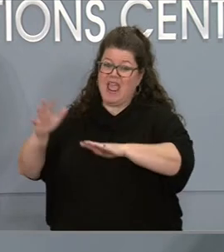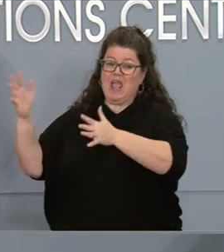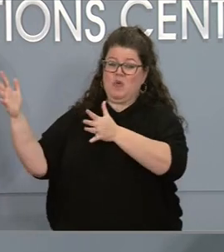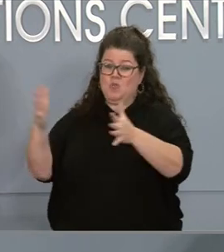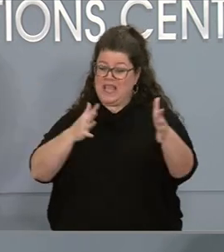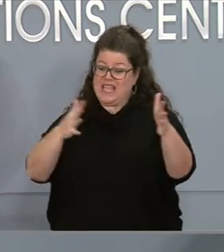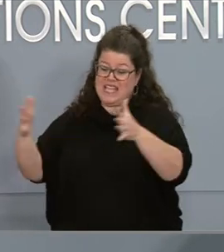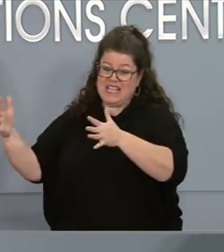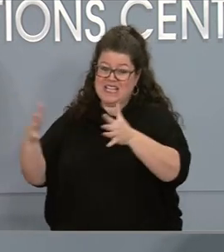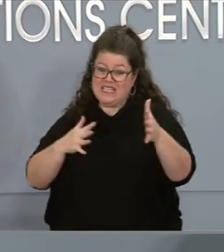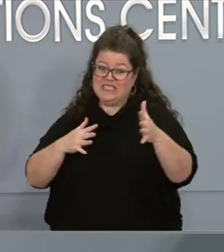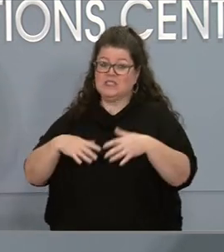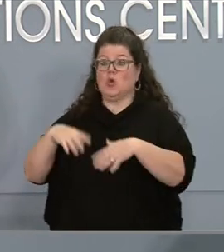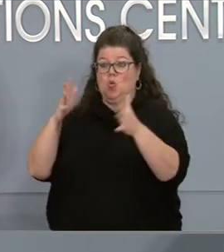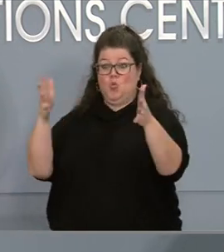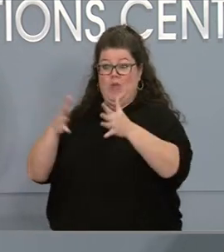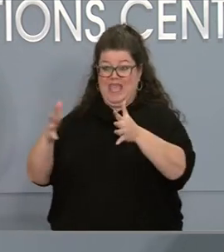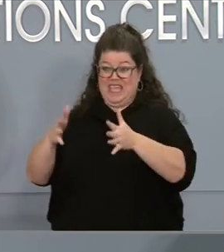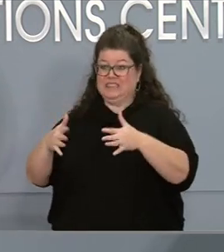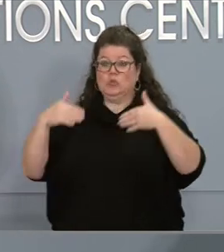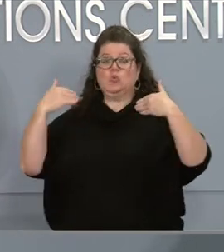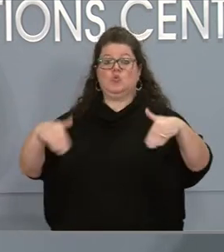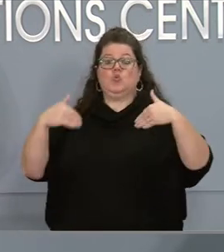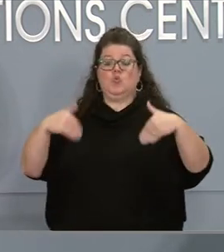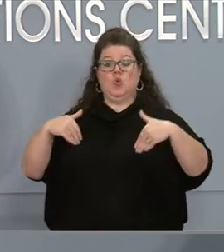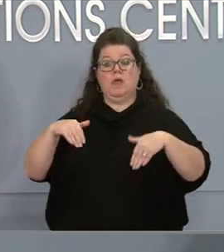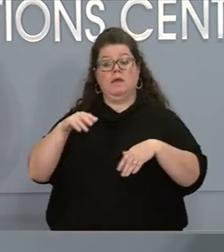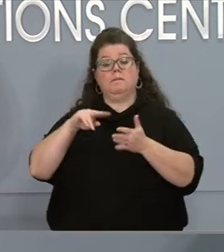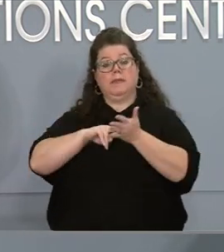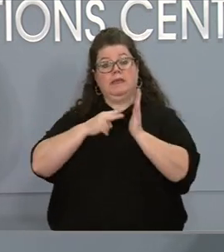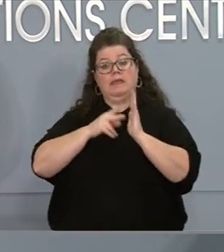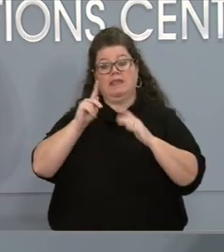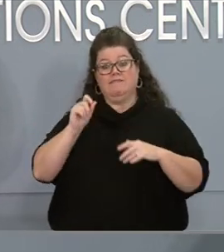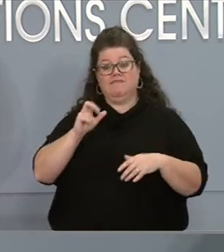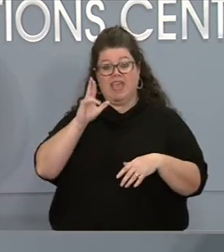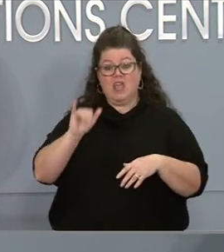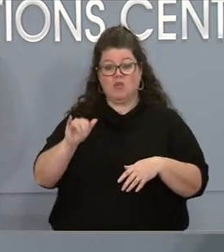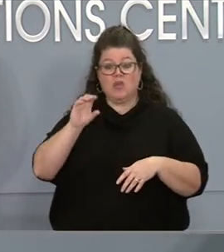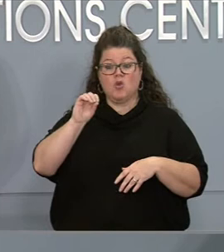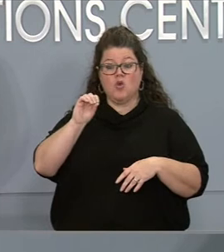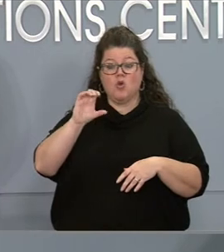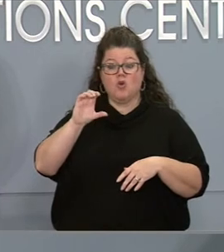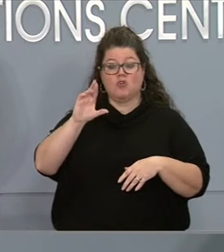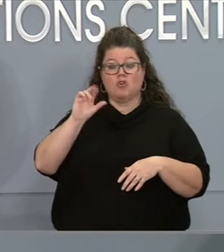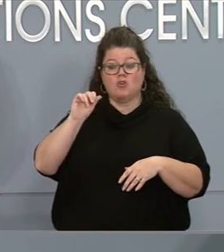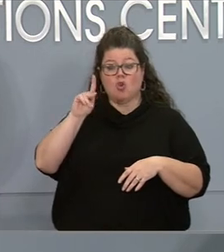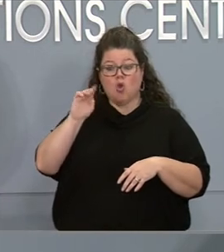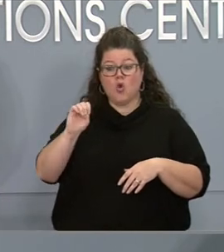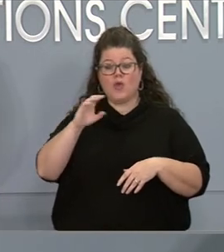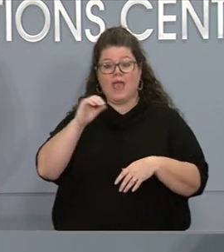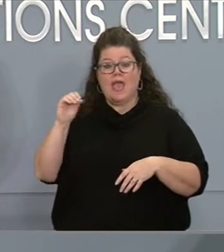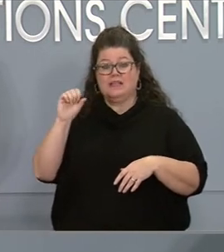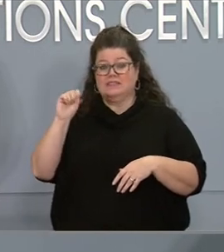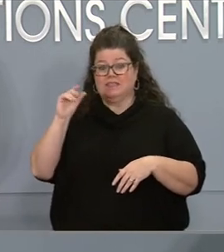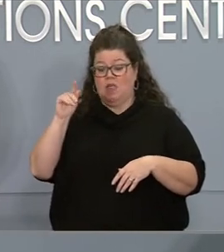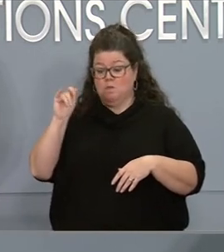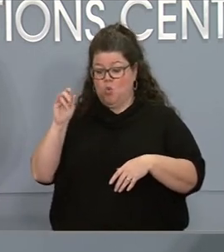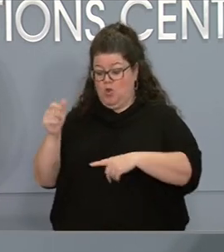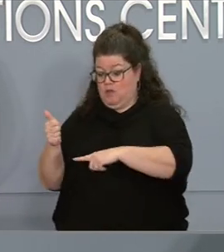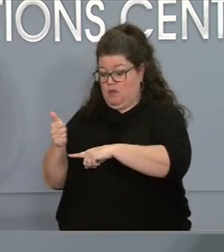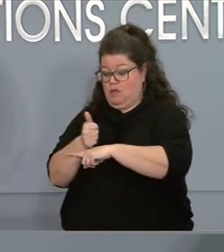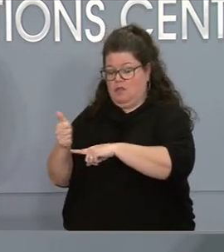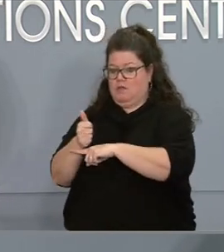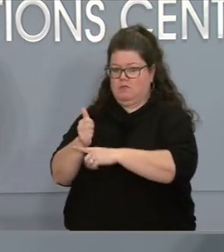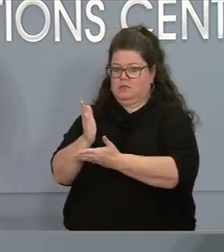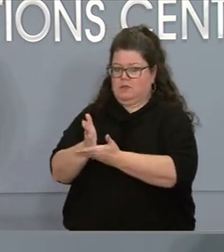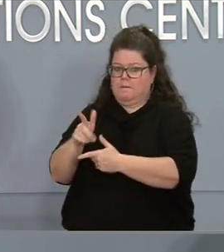high winds, we have temporarily suspended our Soundside ferry routes to Ocracoke and the route to Southport. We've also scaled back our